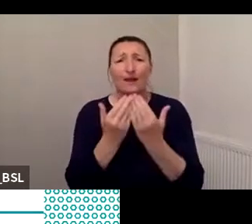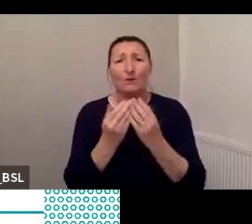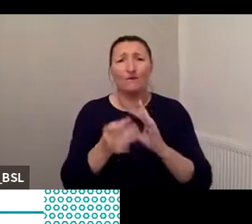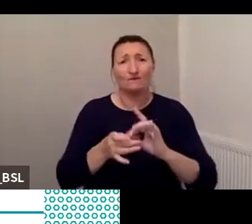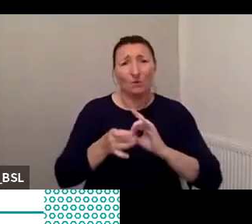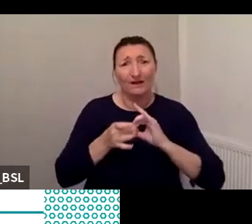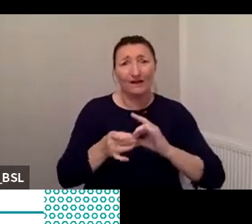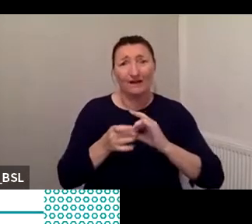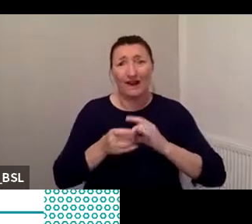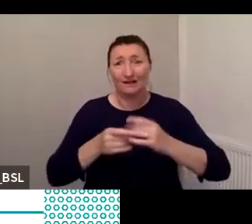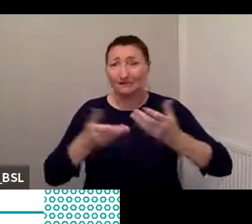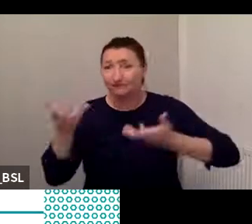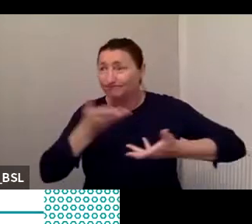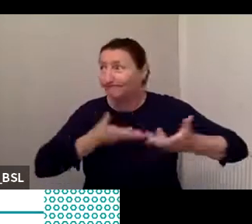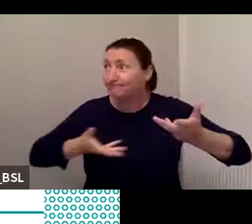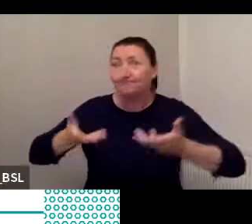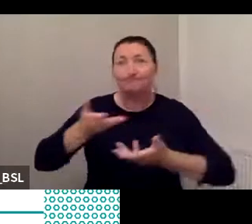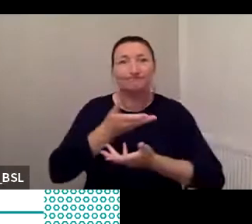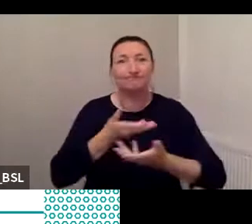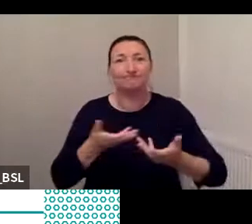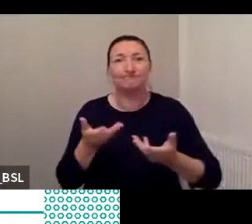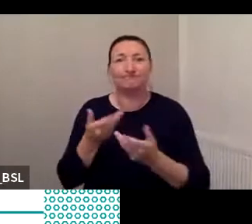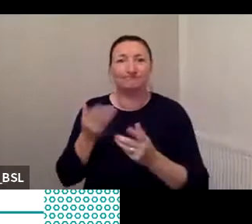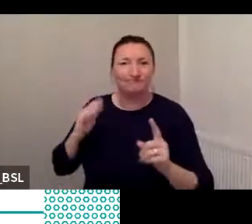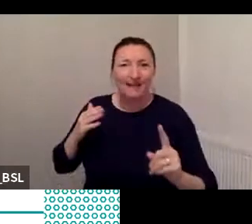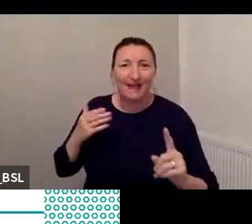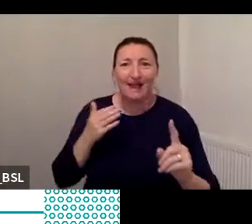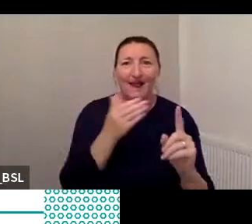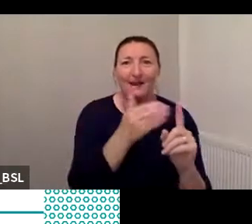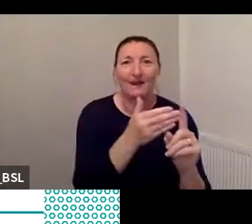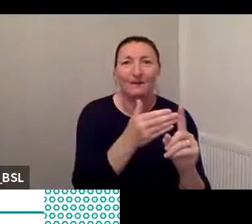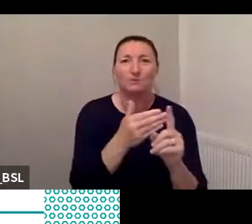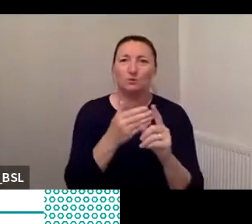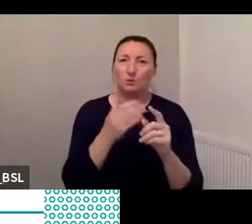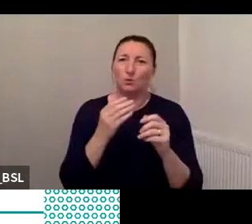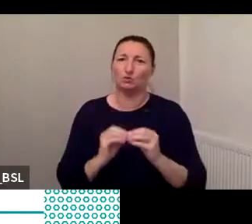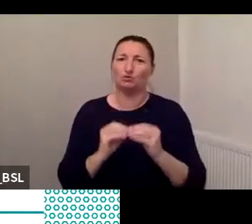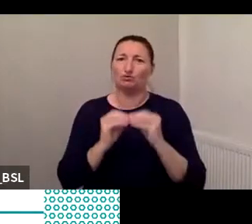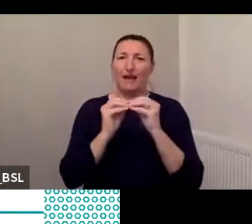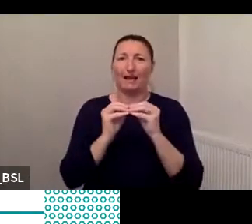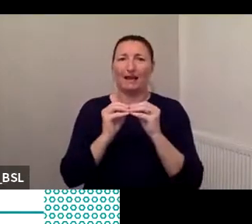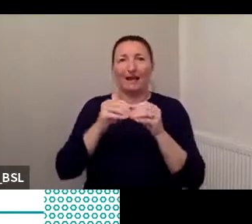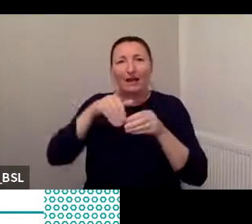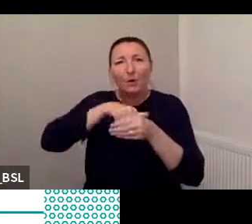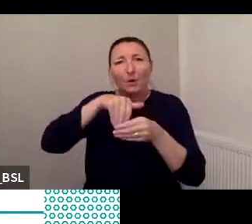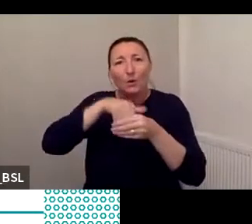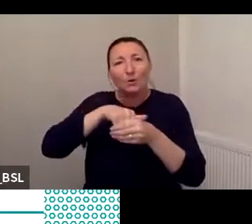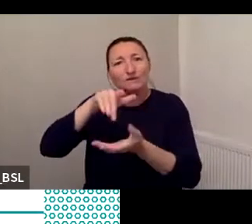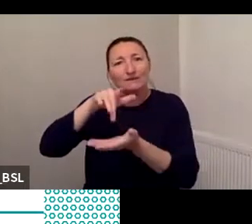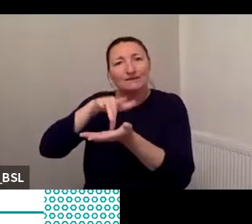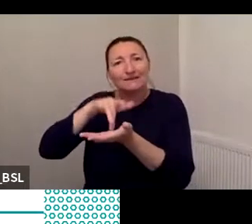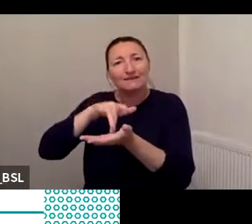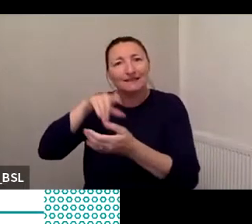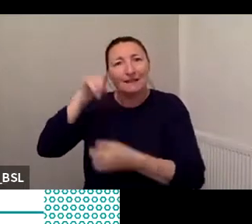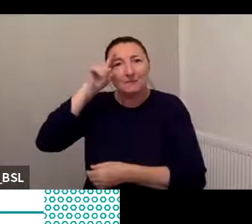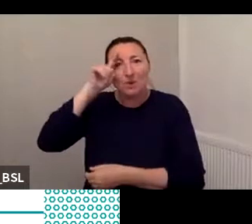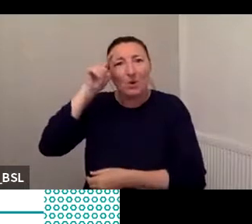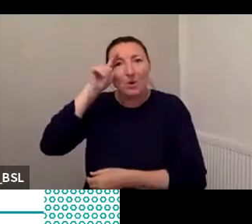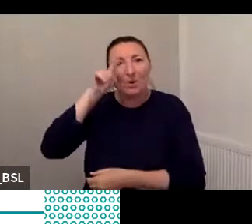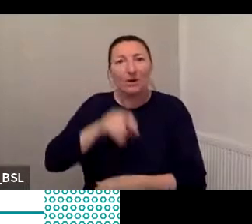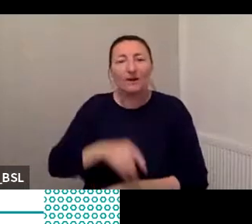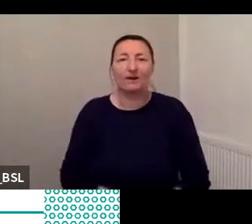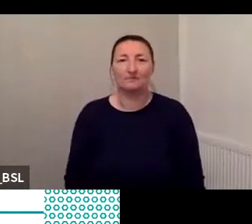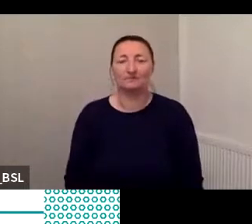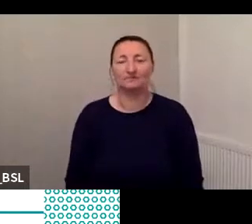of inclusive design and the goal of creating more inclusive cities in Mongolia. I'd also really like to thank our